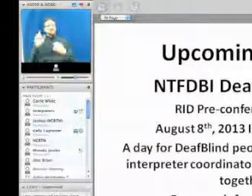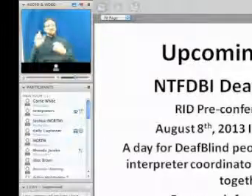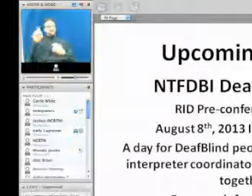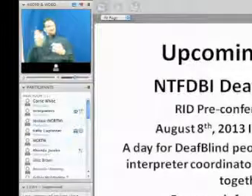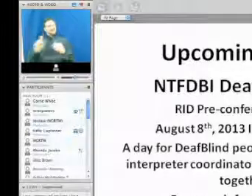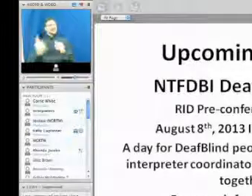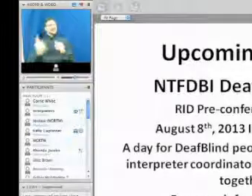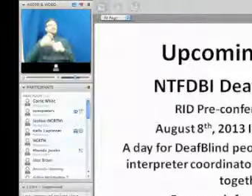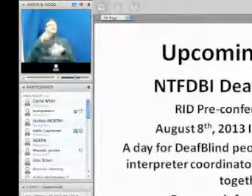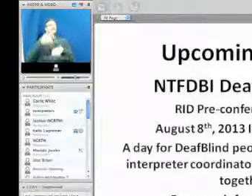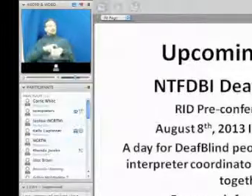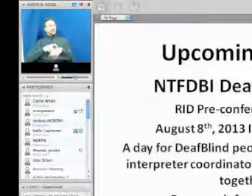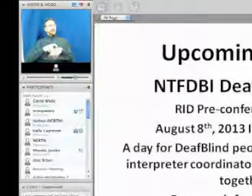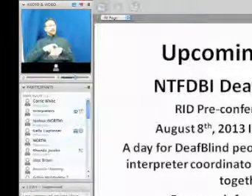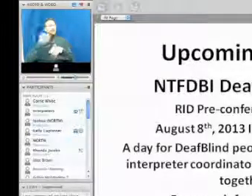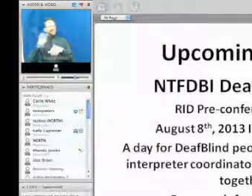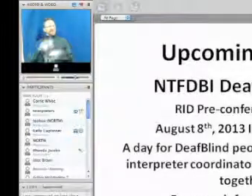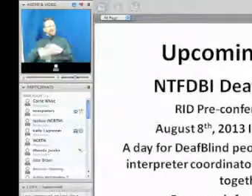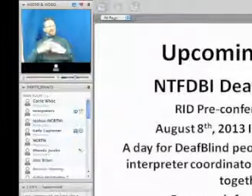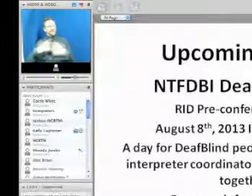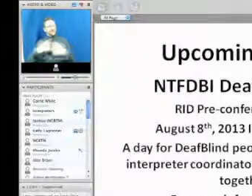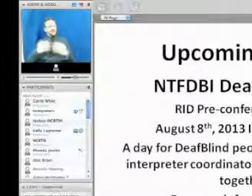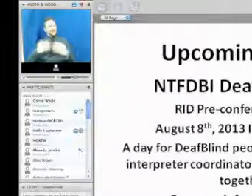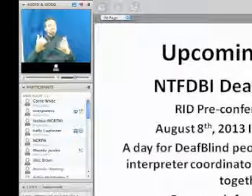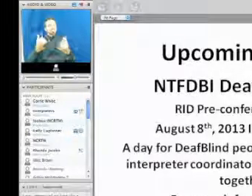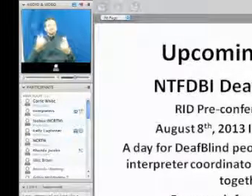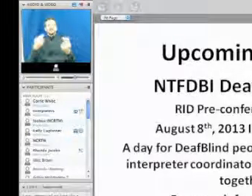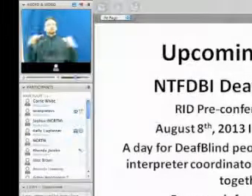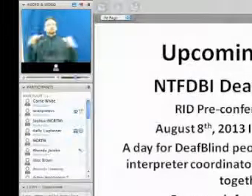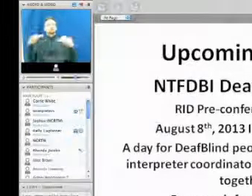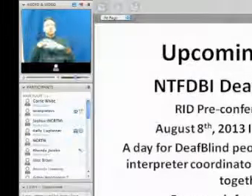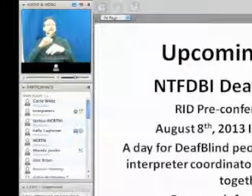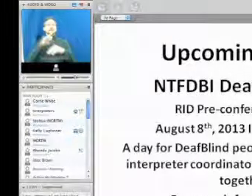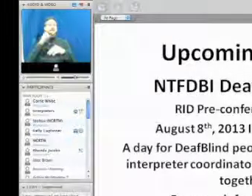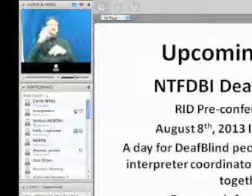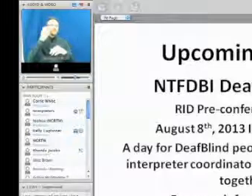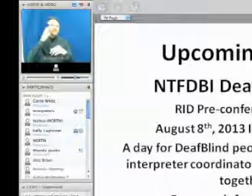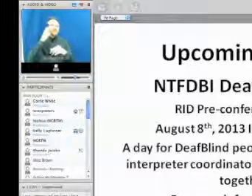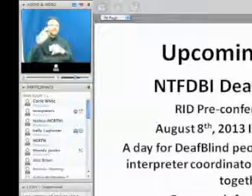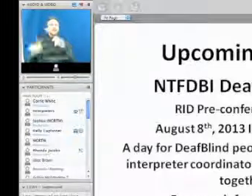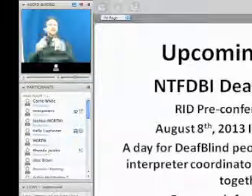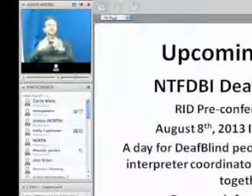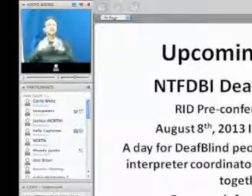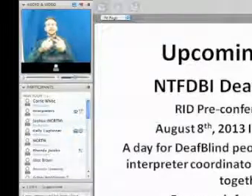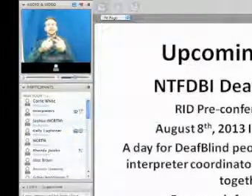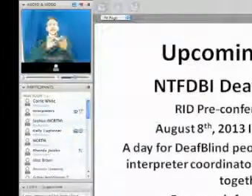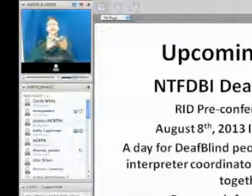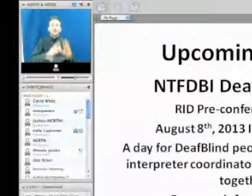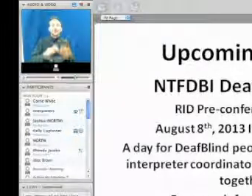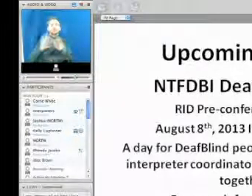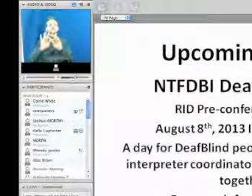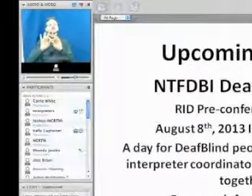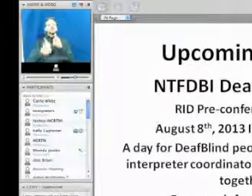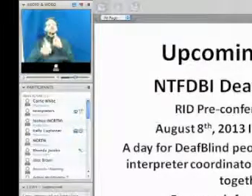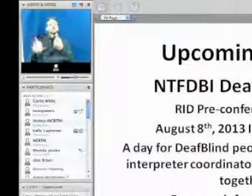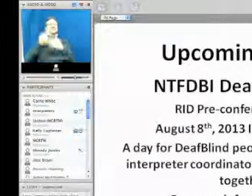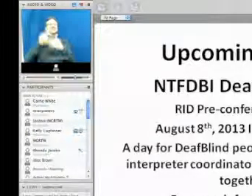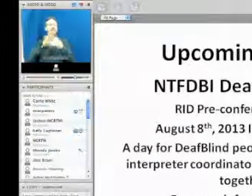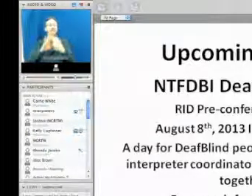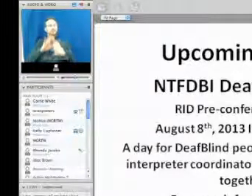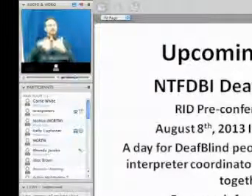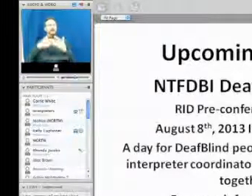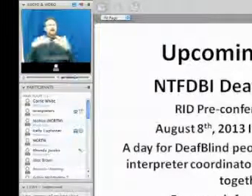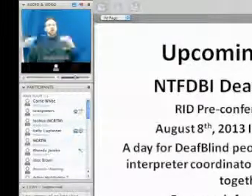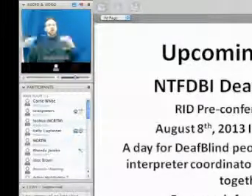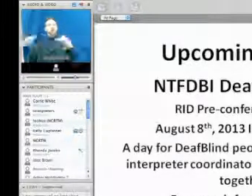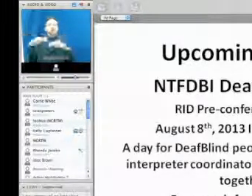deafblind people and interpreters and interpreter coordinators to all come and learn together. And this is again, never